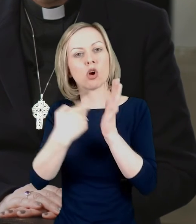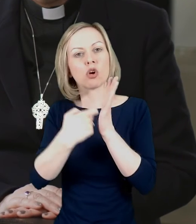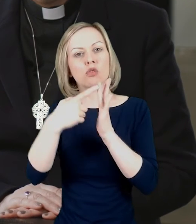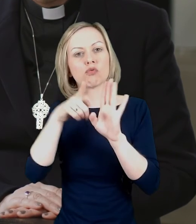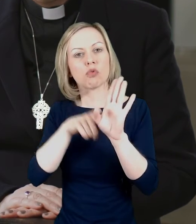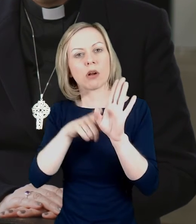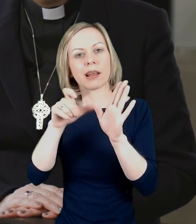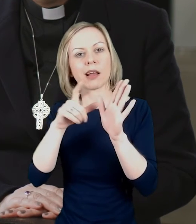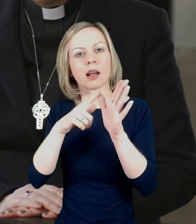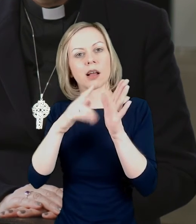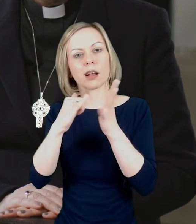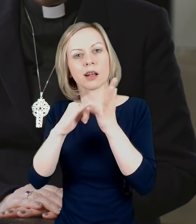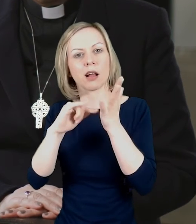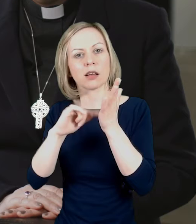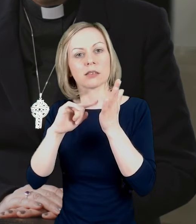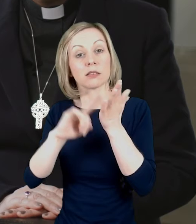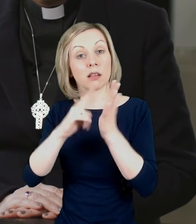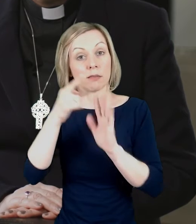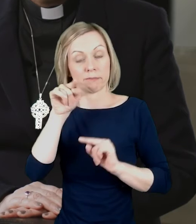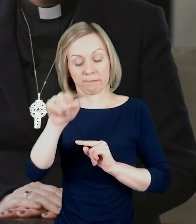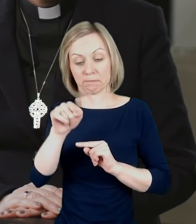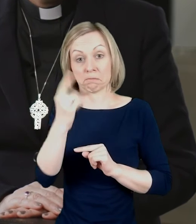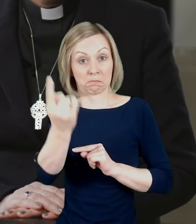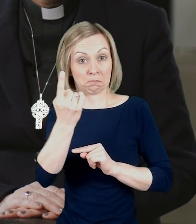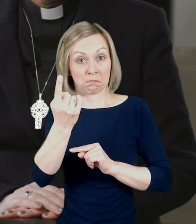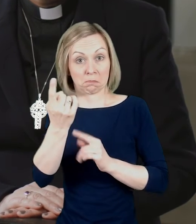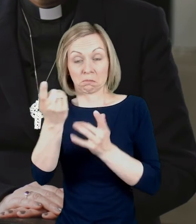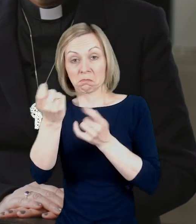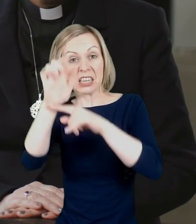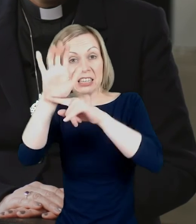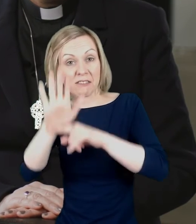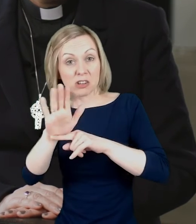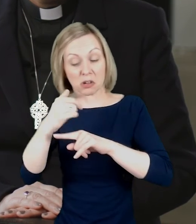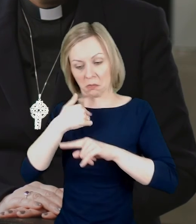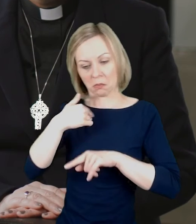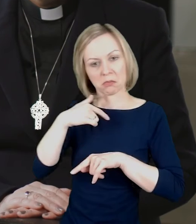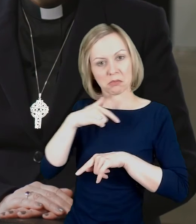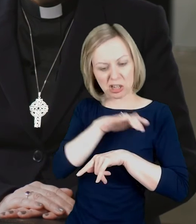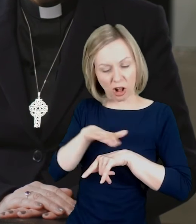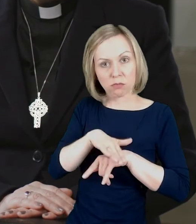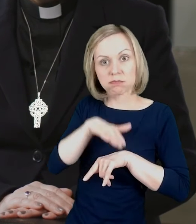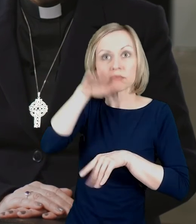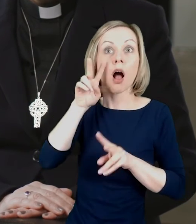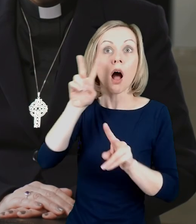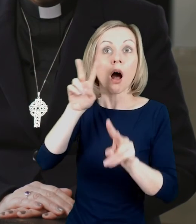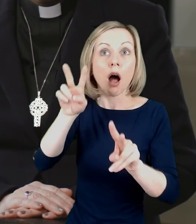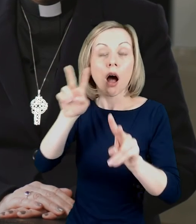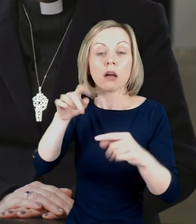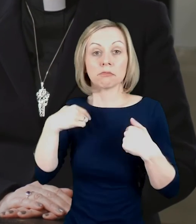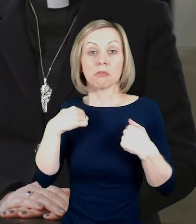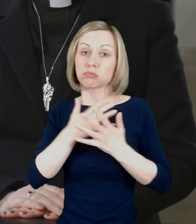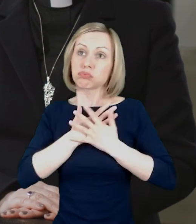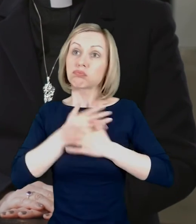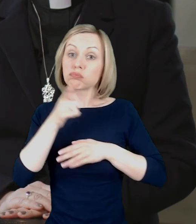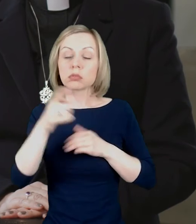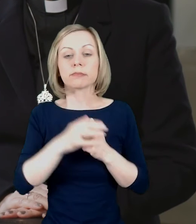Castle. And he'd been a TV presenter when I was a kid, and I was quite fond of him. And he was a